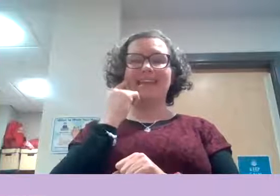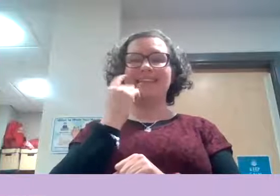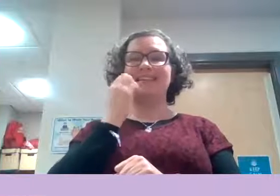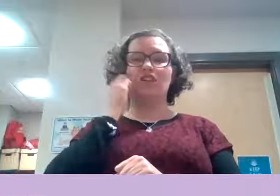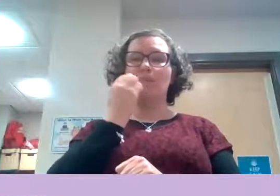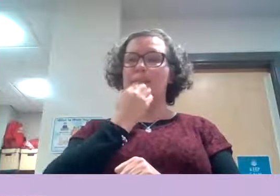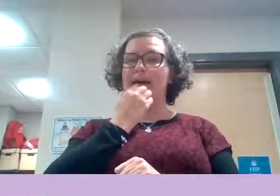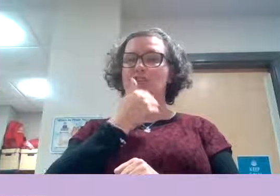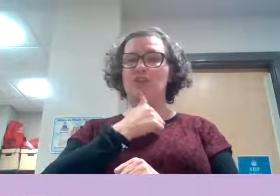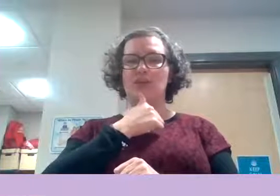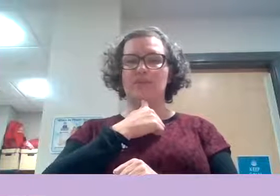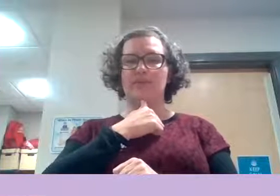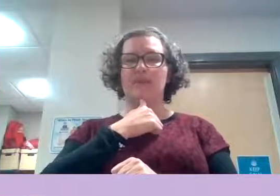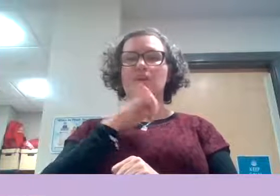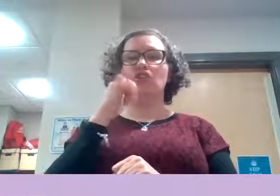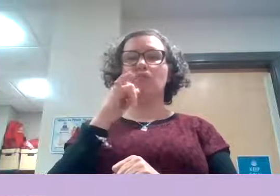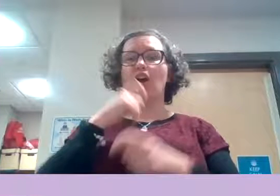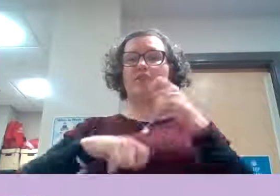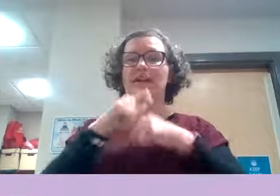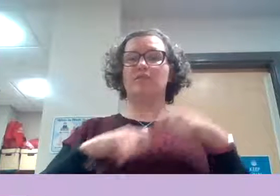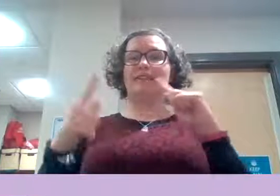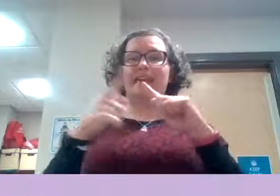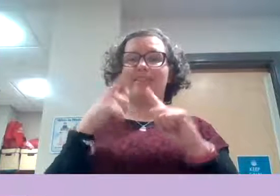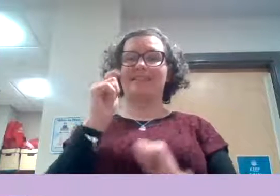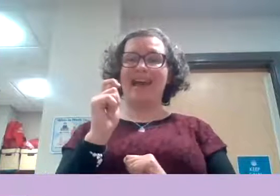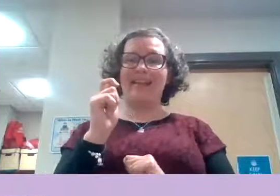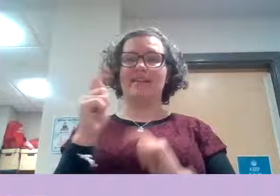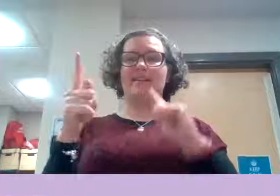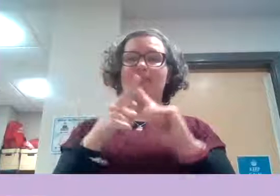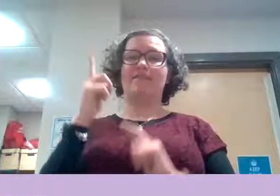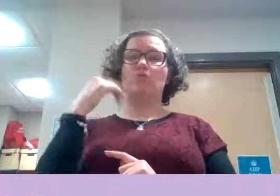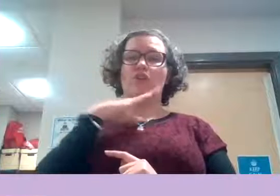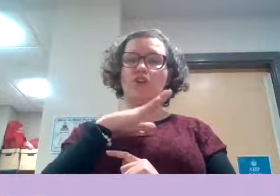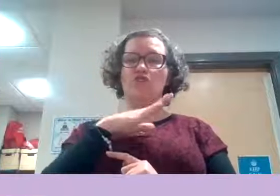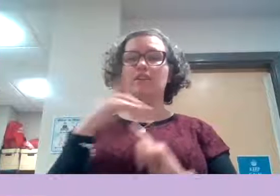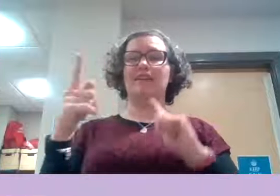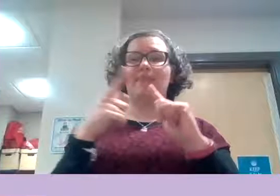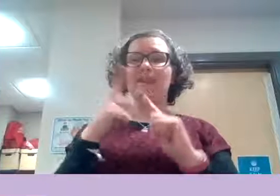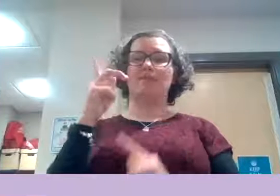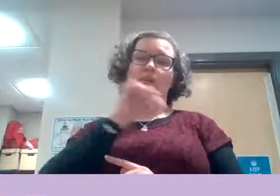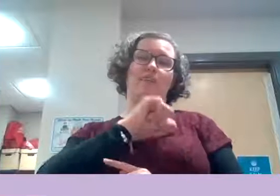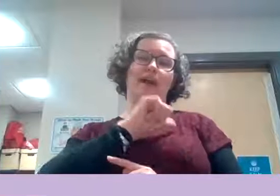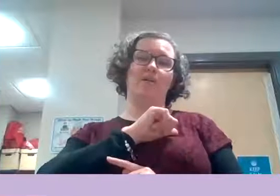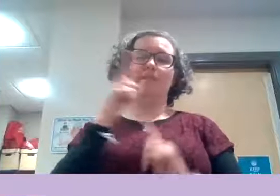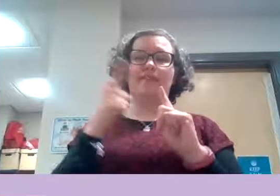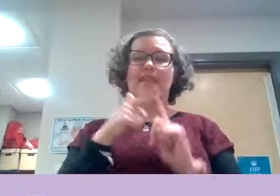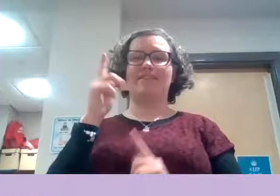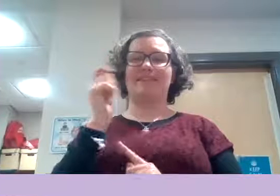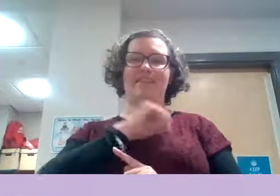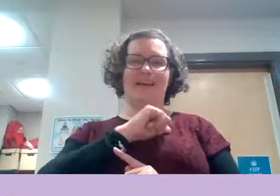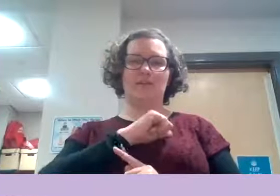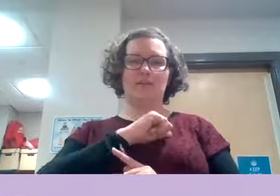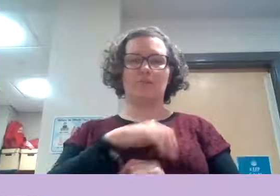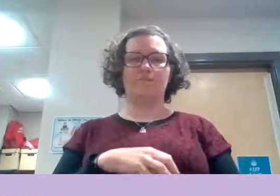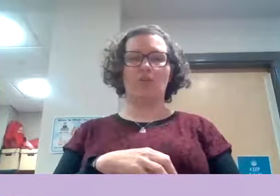it an easier number to use. So you might round to the nearest 10, the nearest 100, the nearest 1000, the